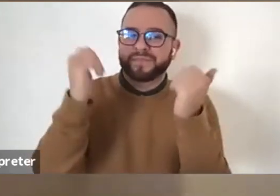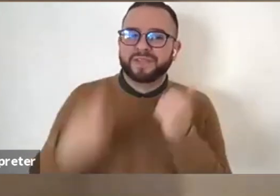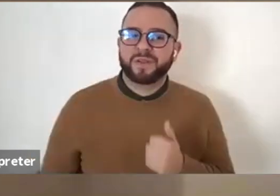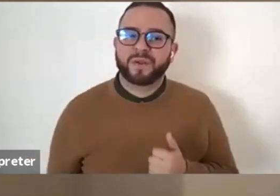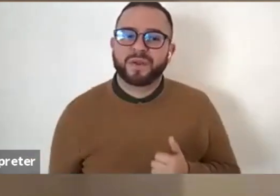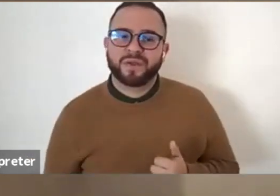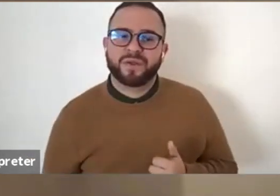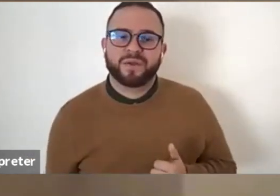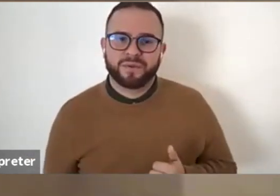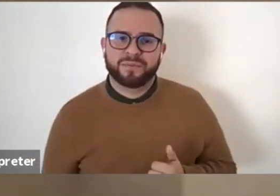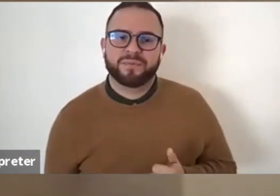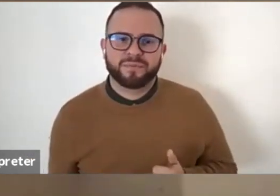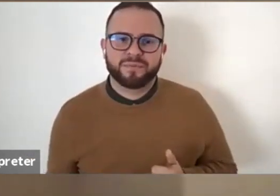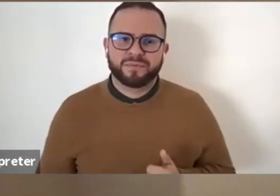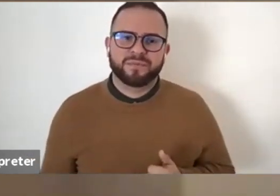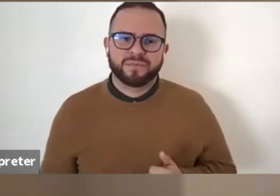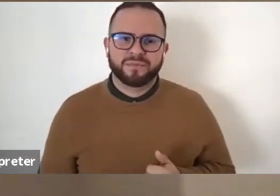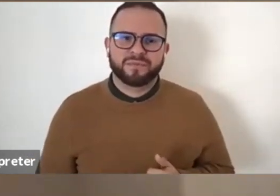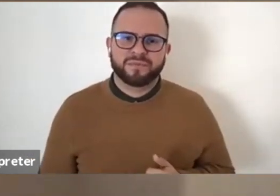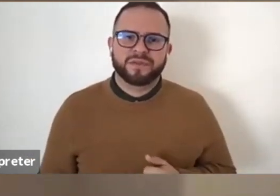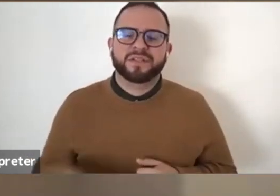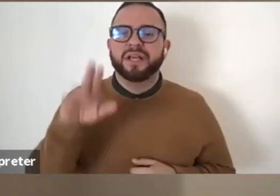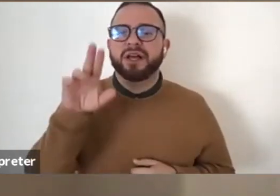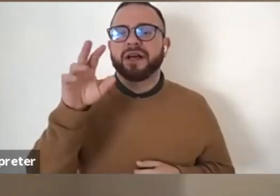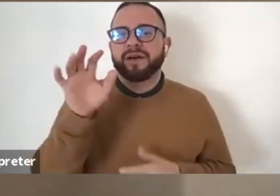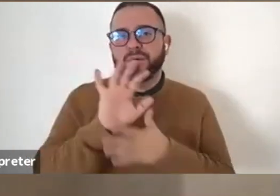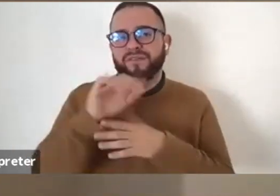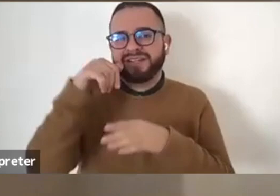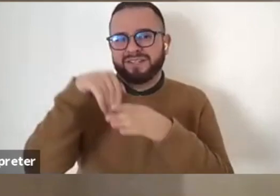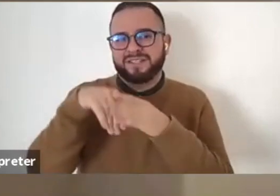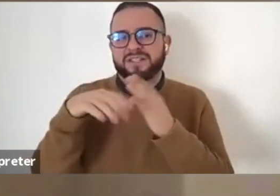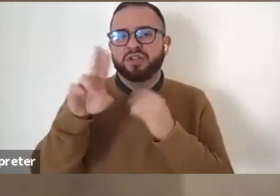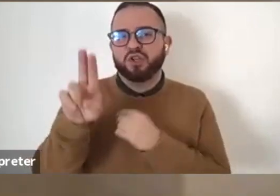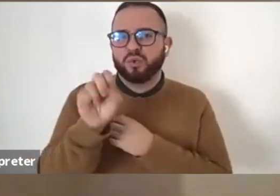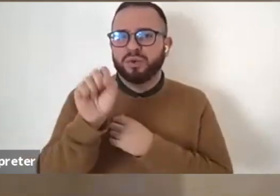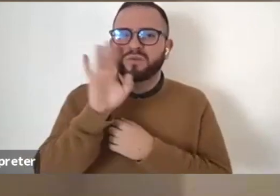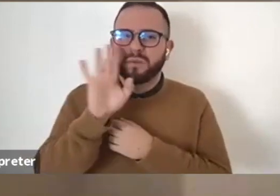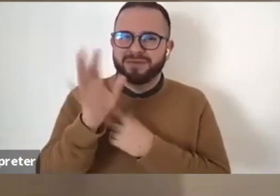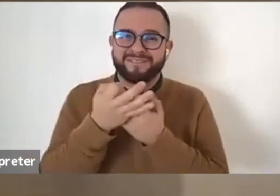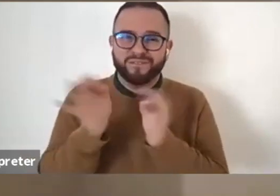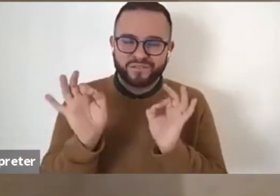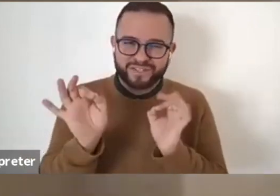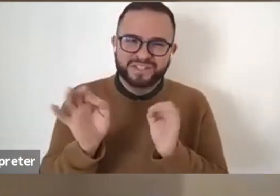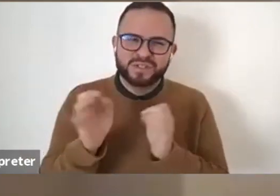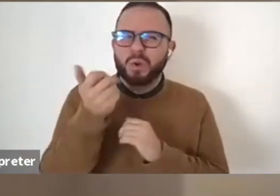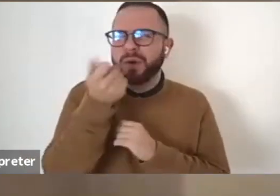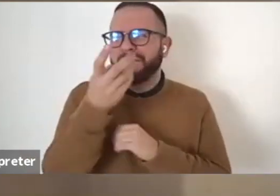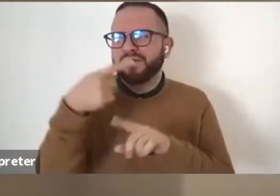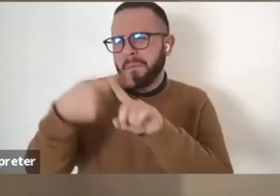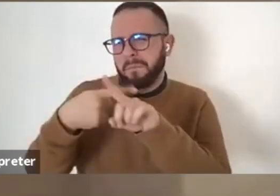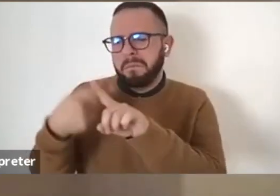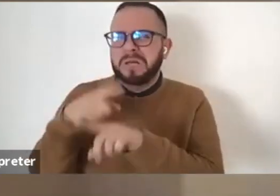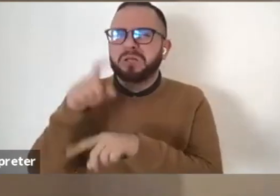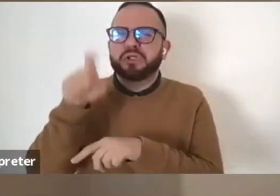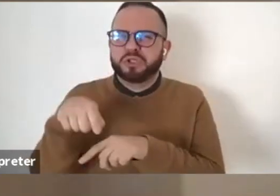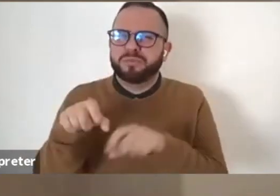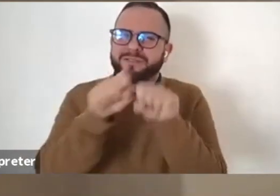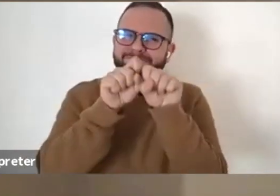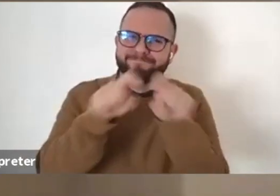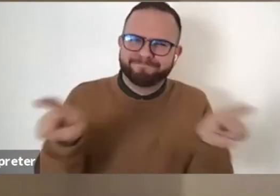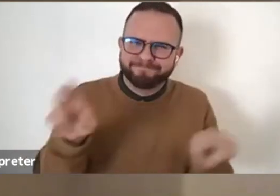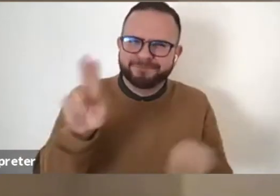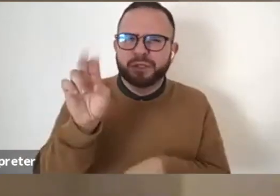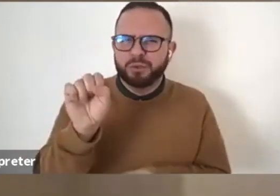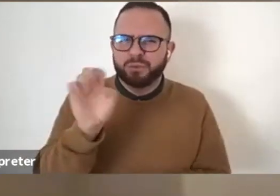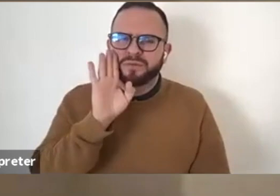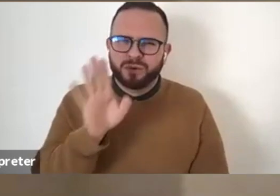the US in spring. So, I mean, in few months it should be there. So I'm very, very